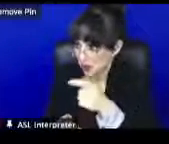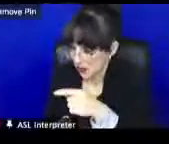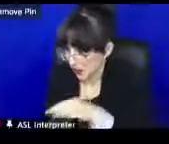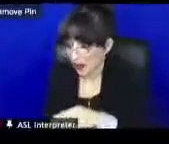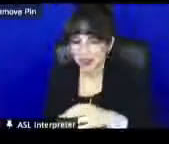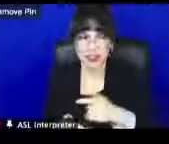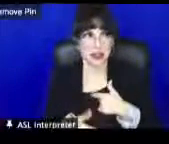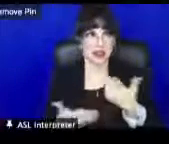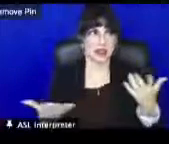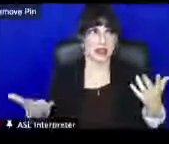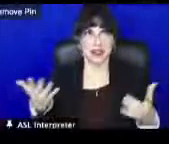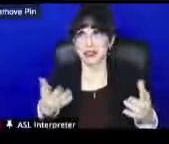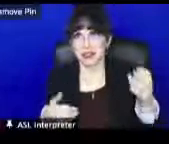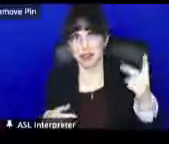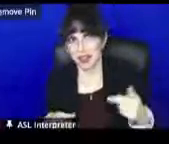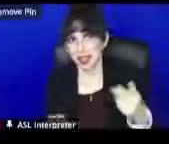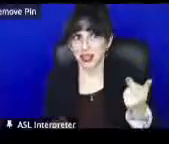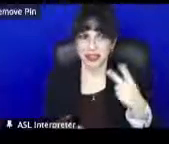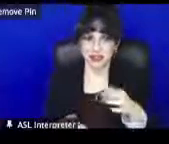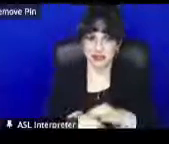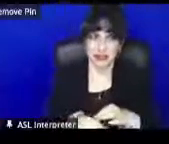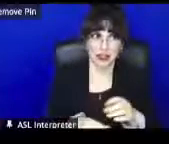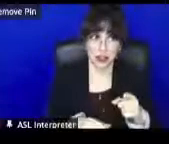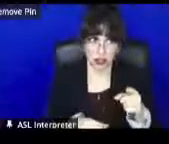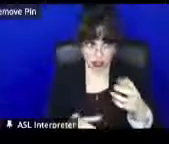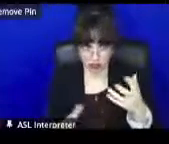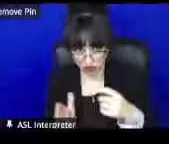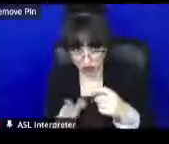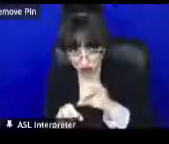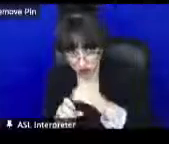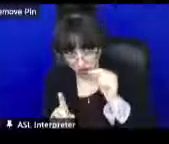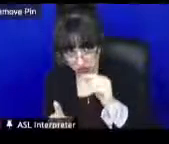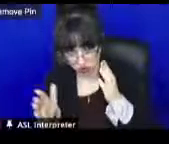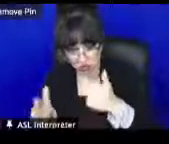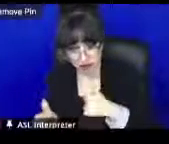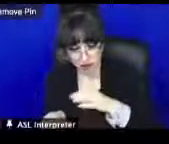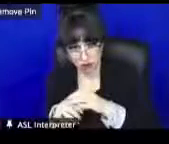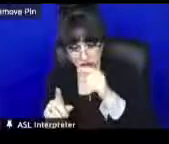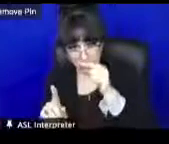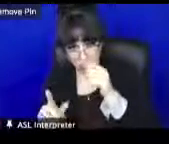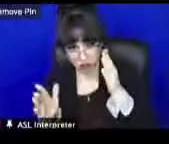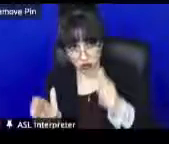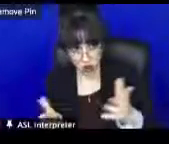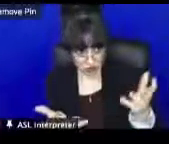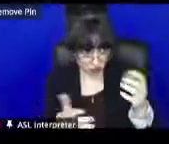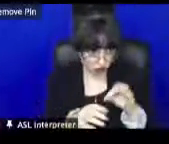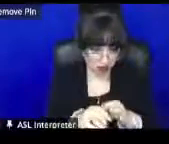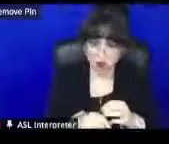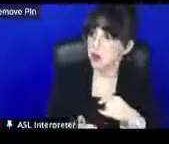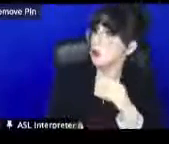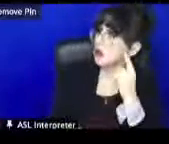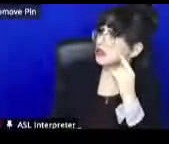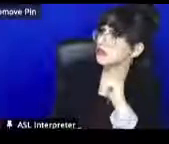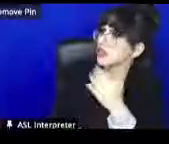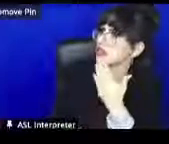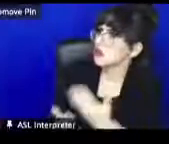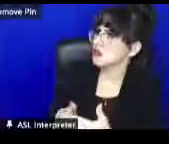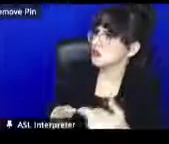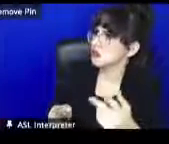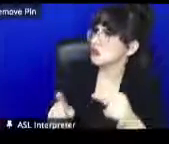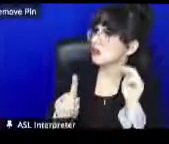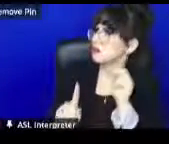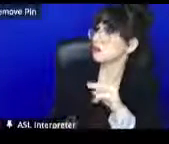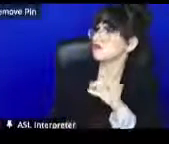everything because she was like, okay, that sounds like a good idea. That sounds like a good position to be in. So